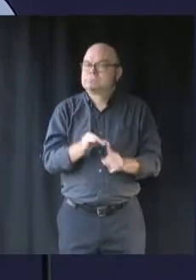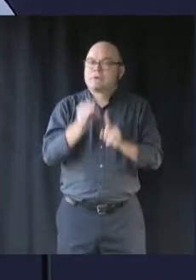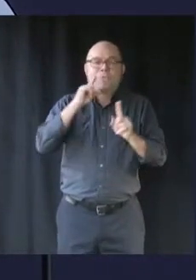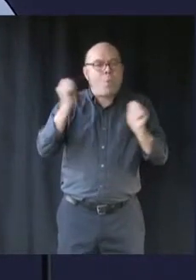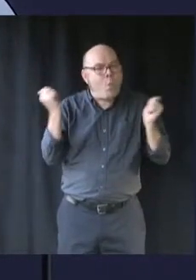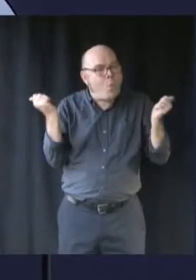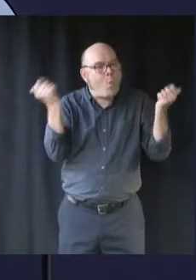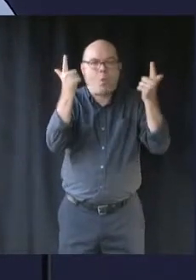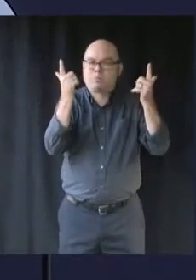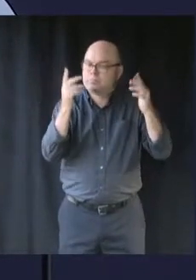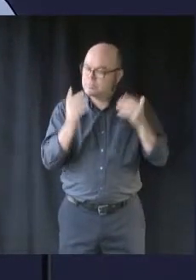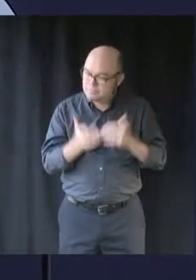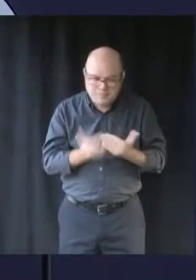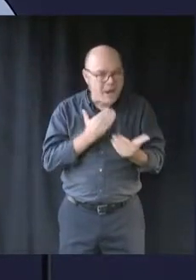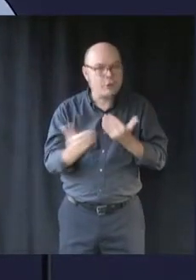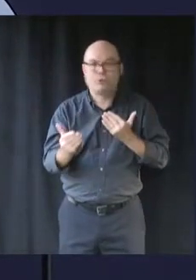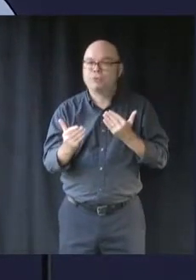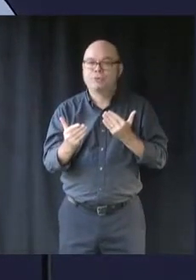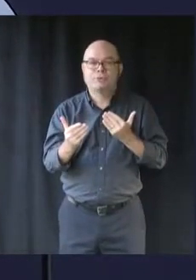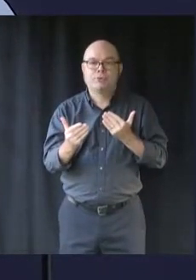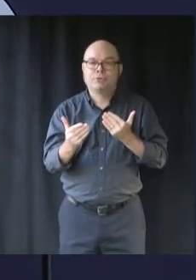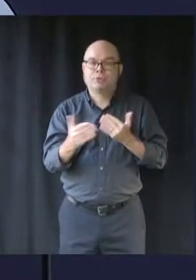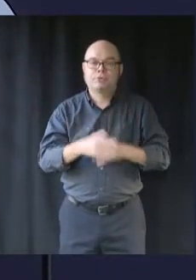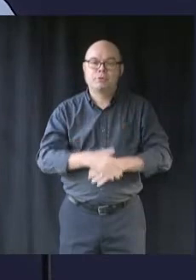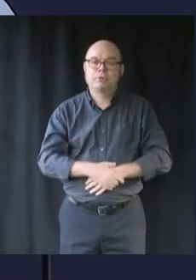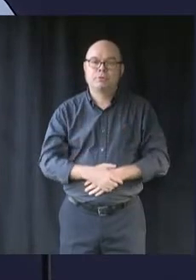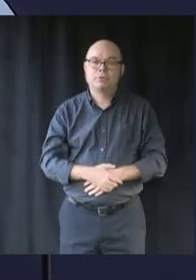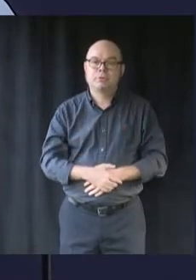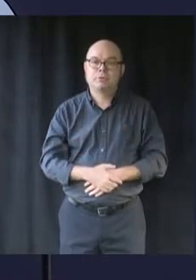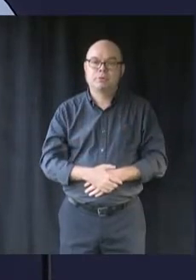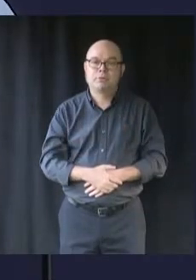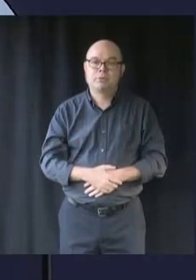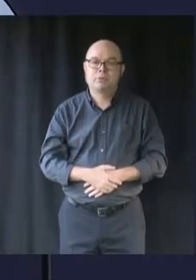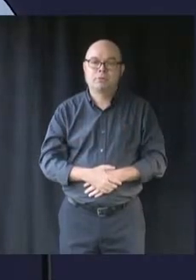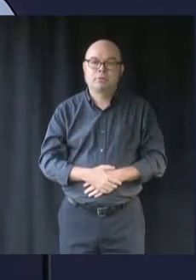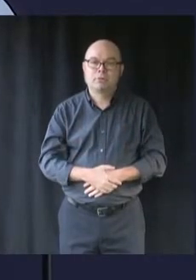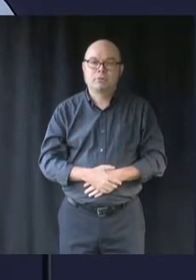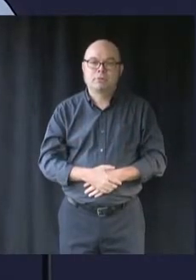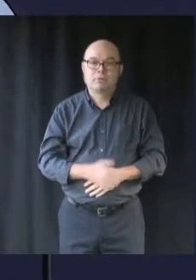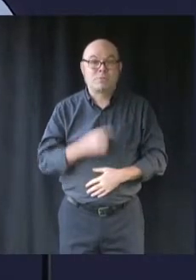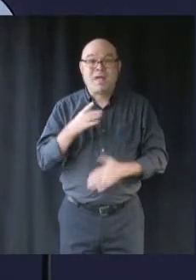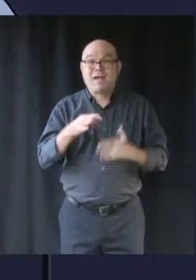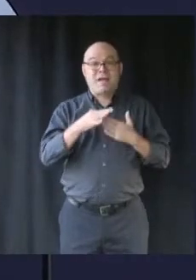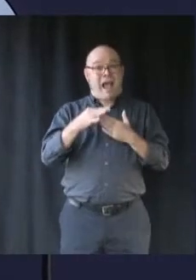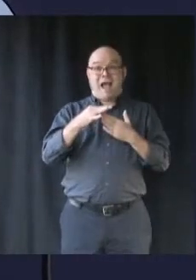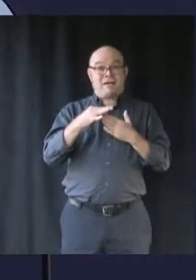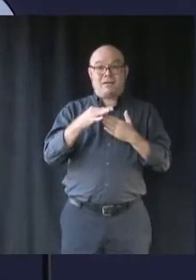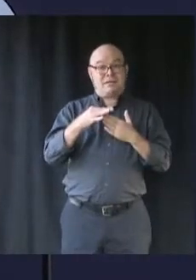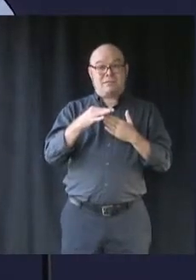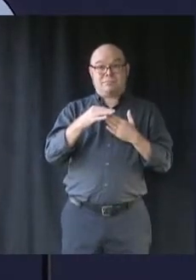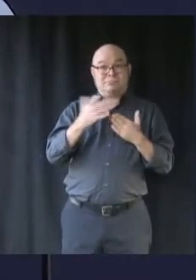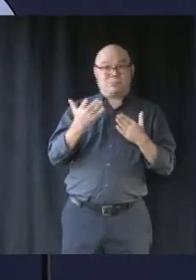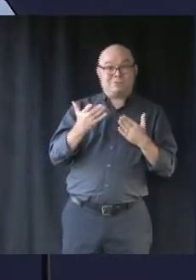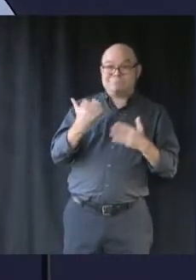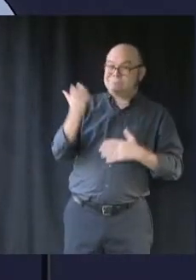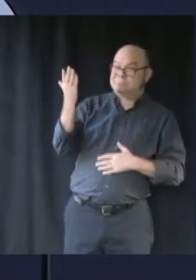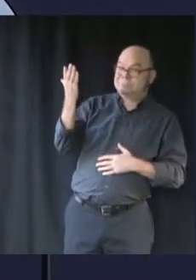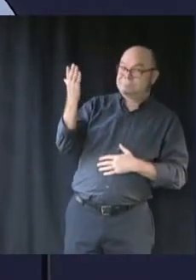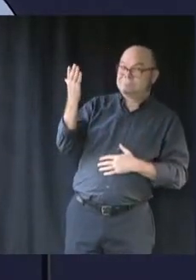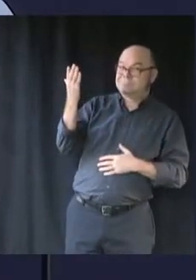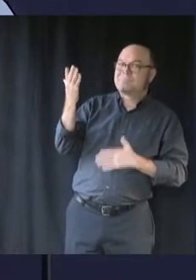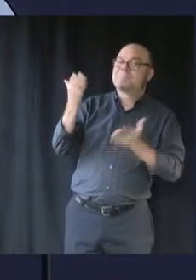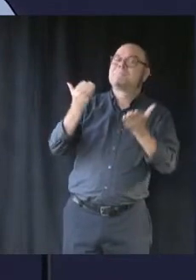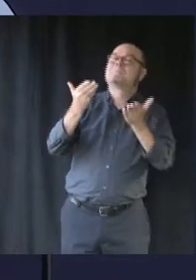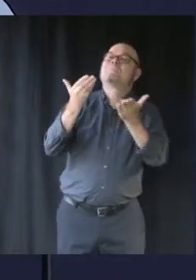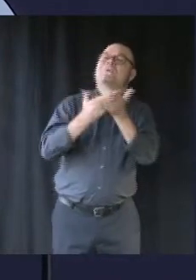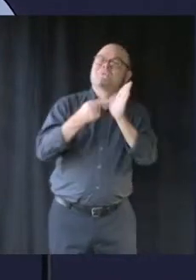We're based on one guiding principle. We hold these truths to be self-evident, that all men